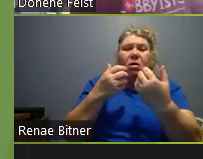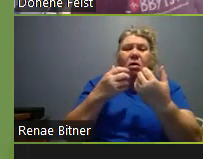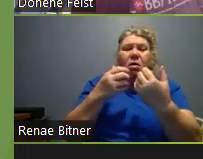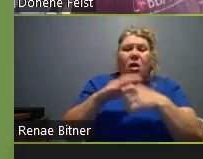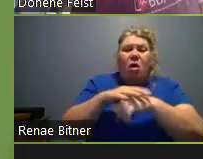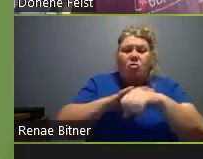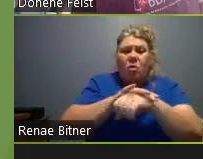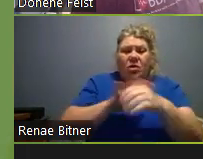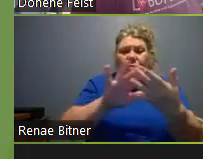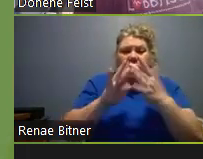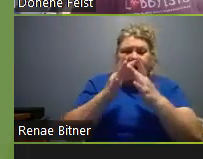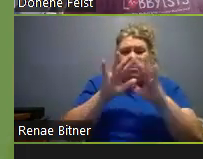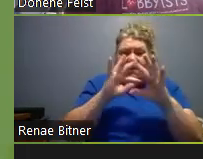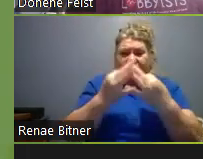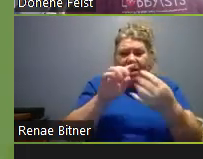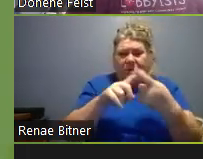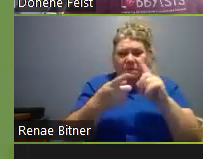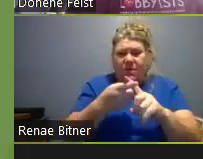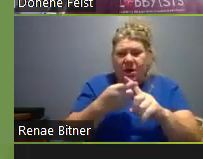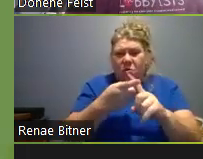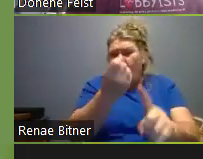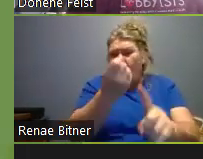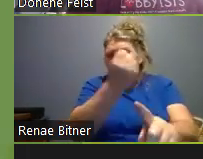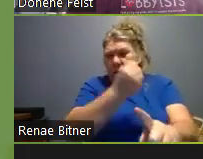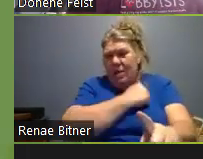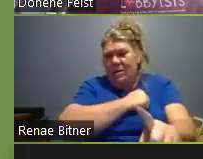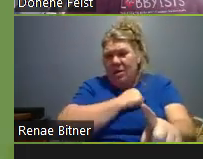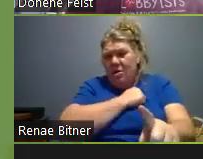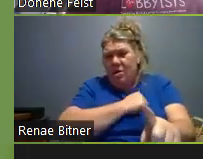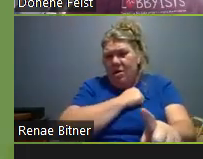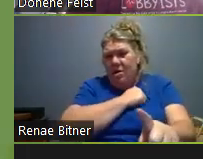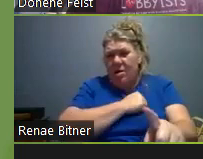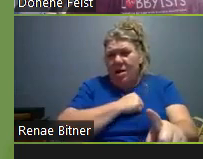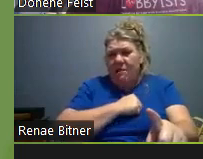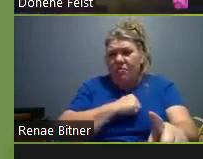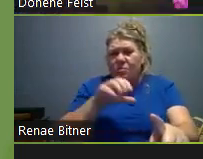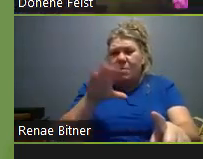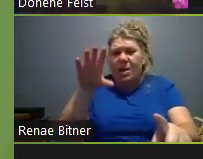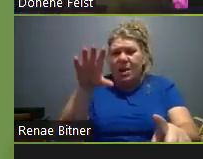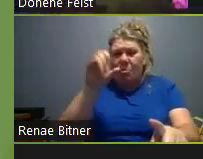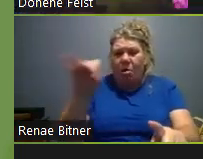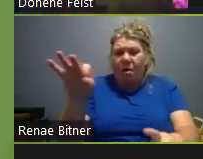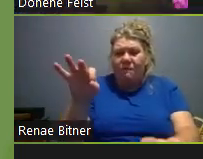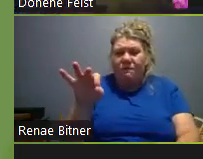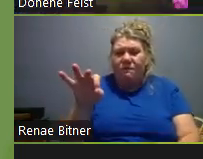friends. Oh, wow. Hang on. Sorry. I'm going to turn my camera off.